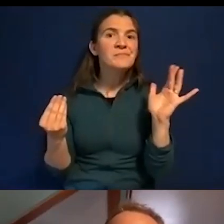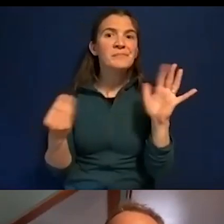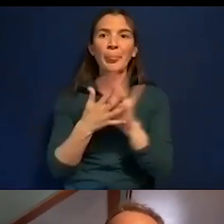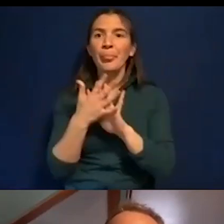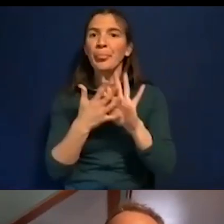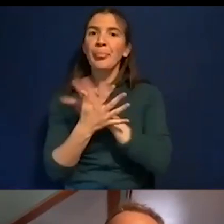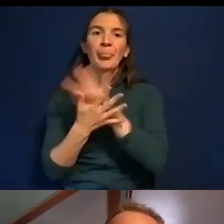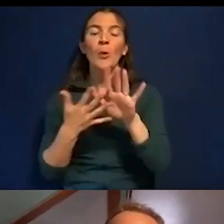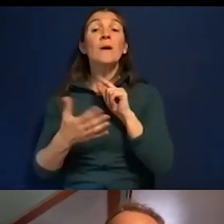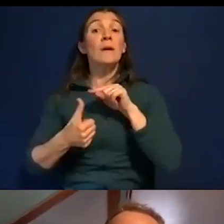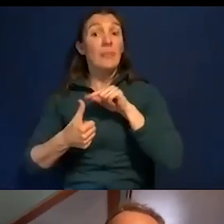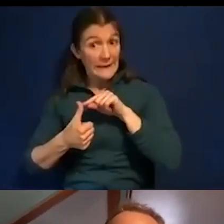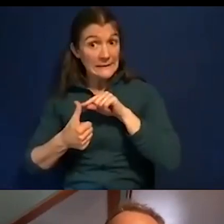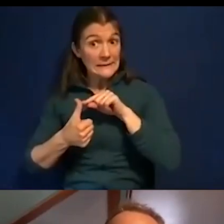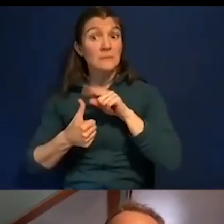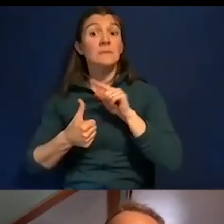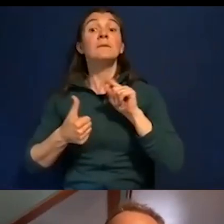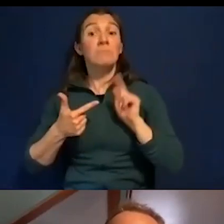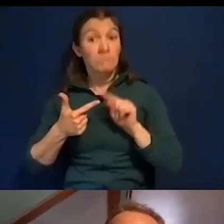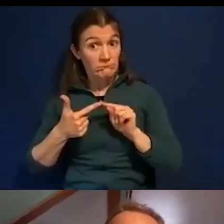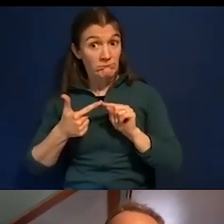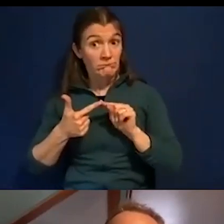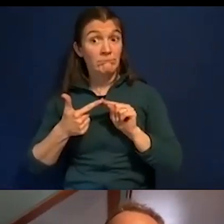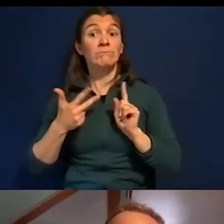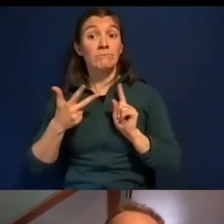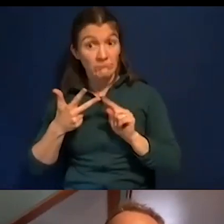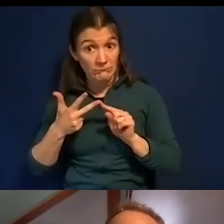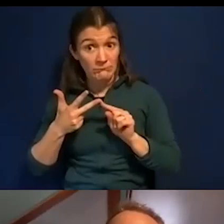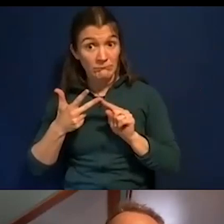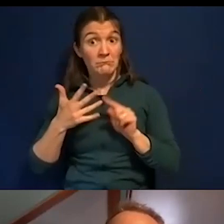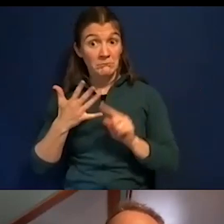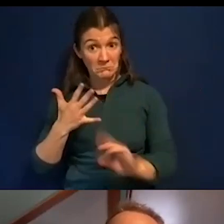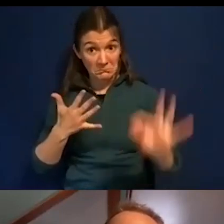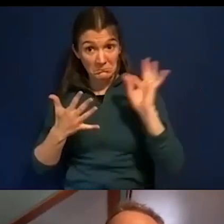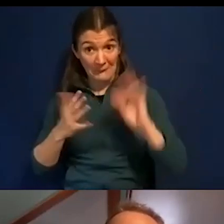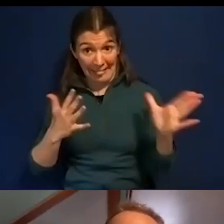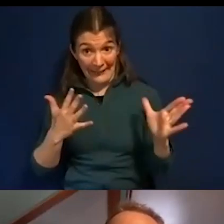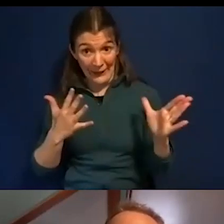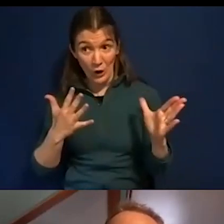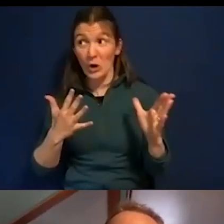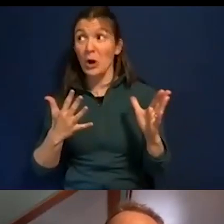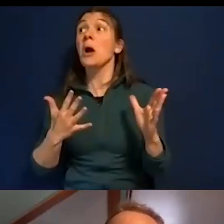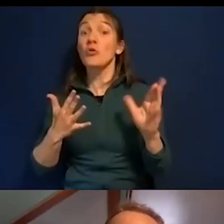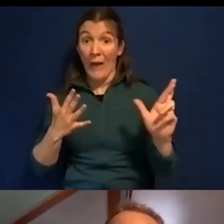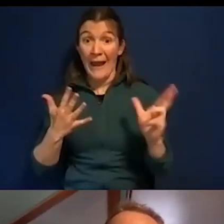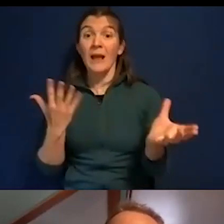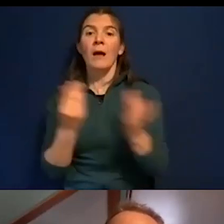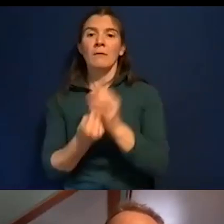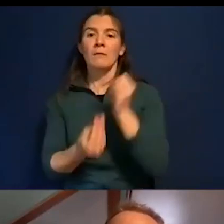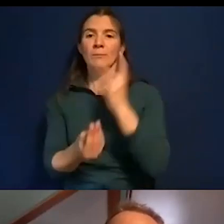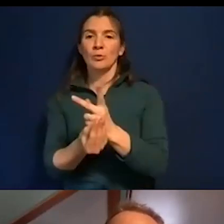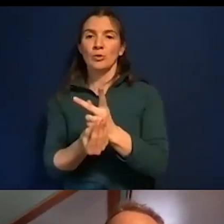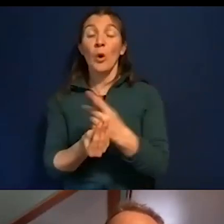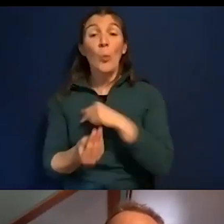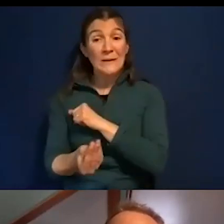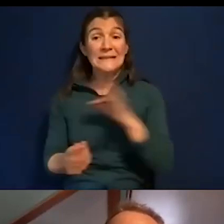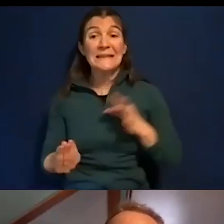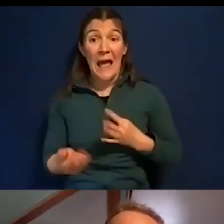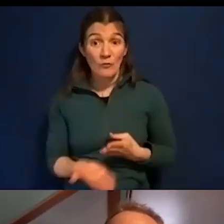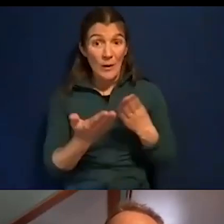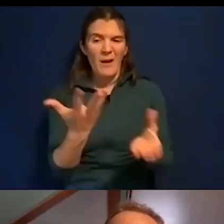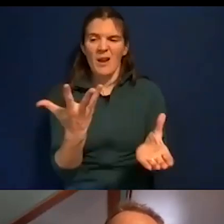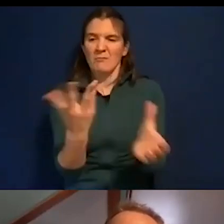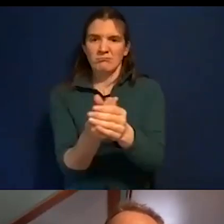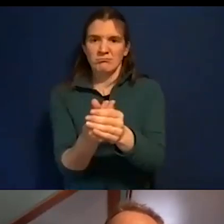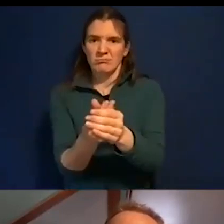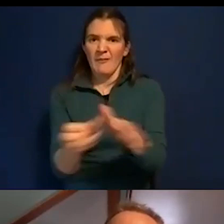muddying up of what is the particular action on a particular item. With that as the background, staff is recommending that you approve the consent agenda as it is